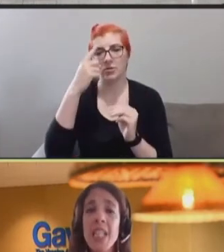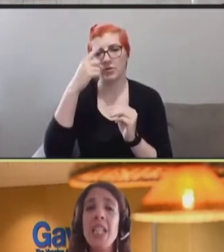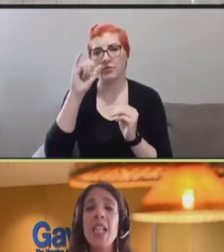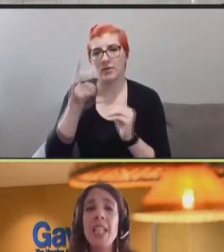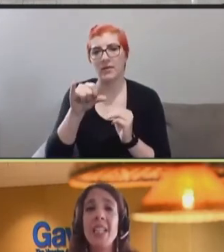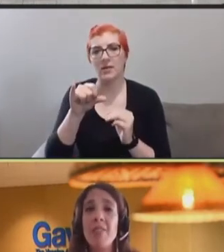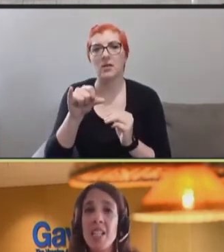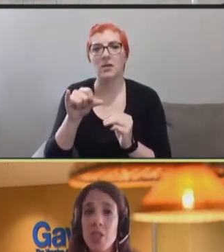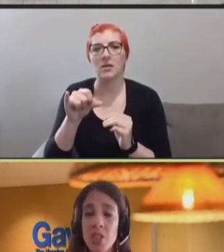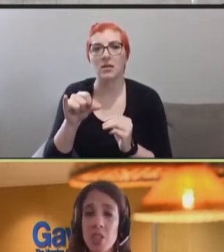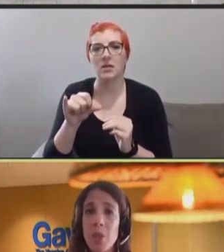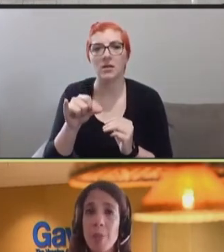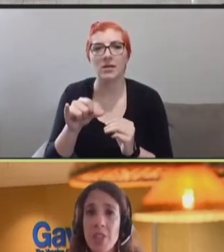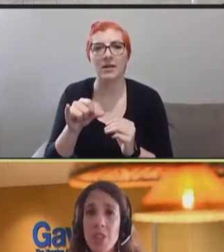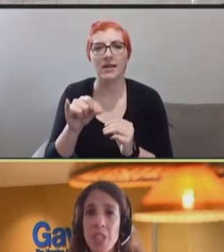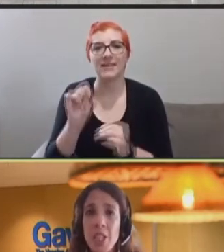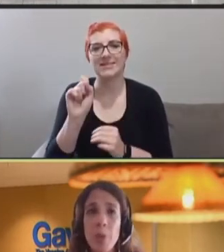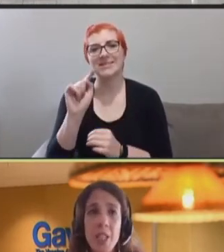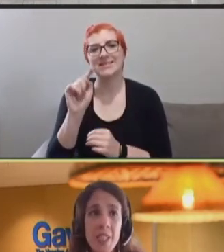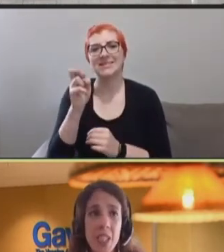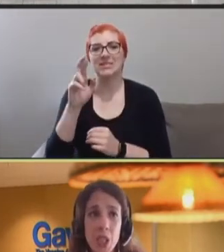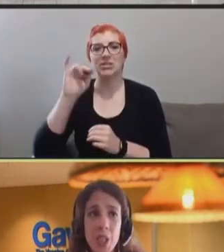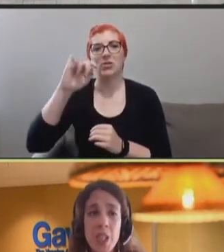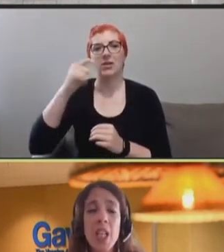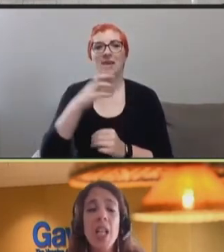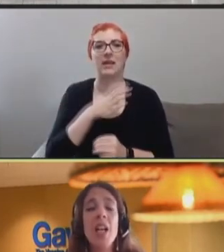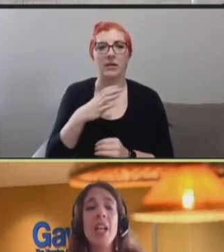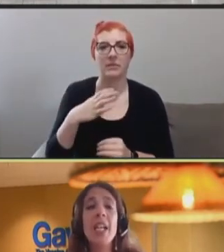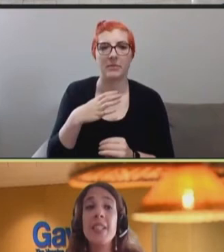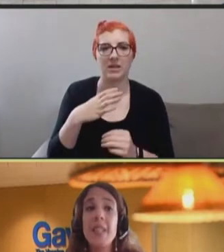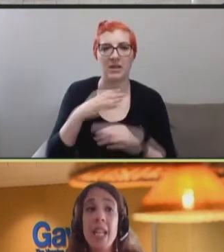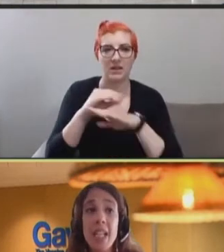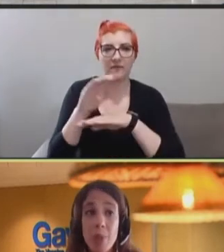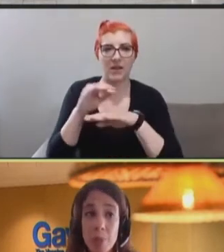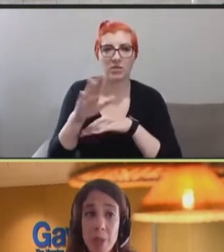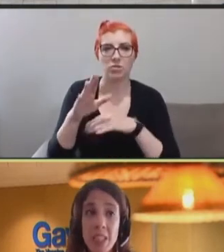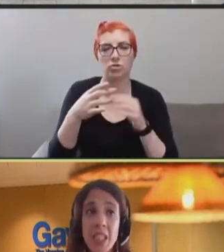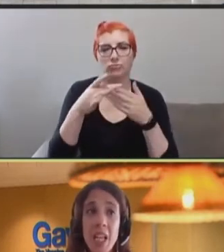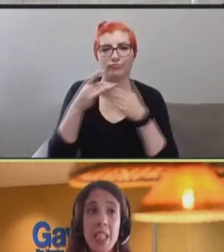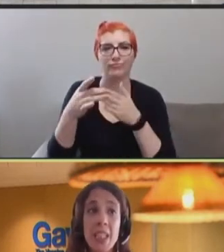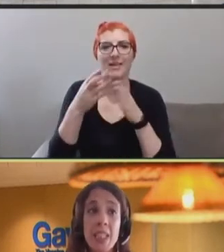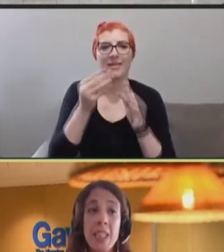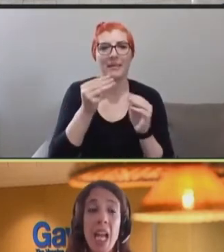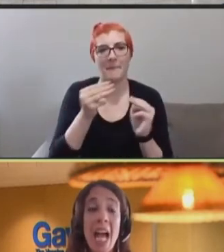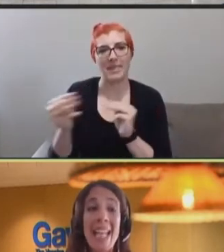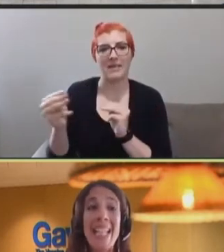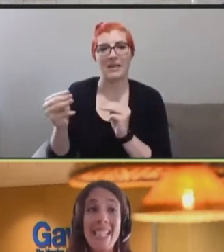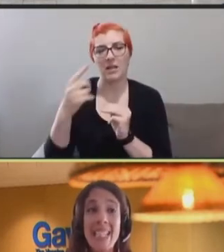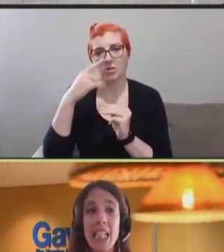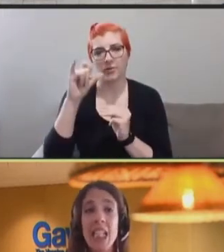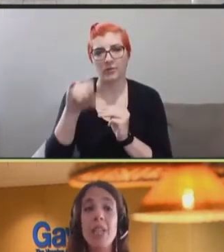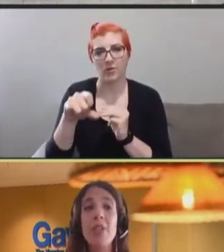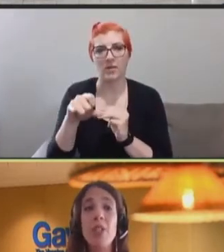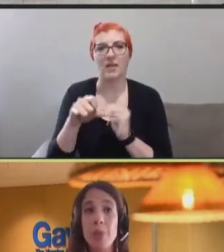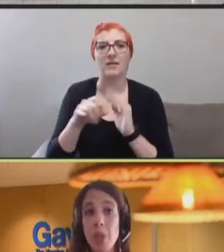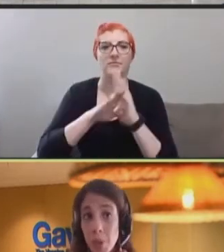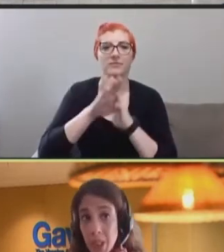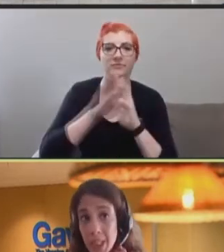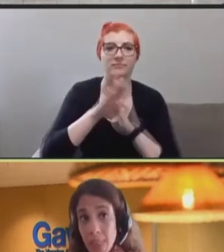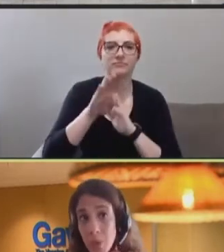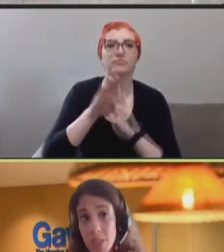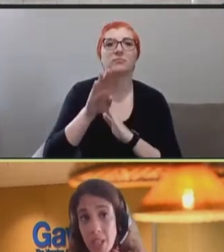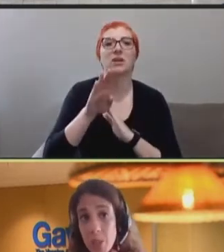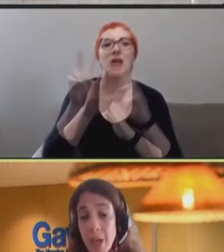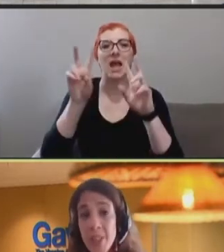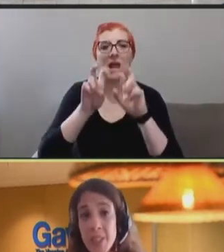committee that advised us on the methodology and the prioritization. It involved building an analytical evaluation framework